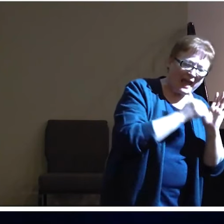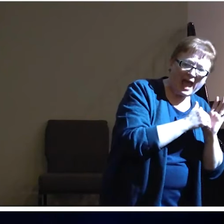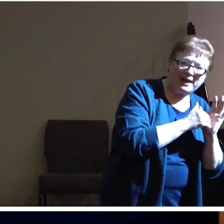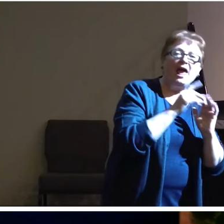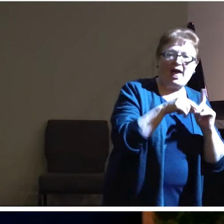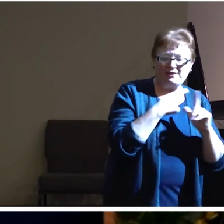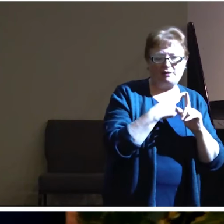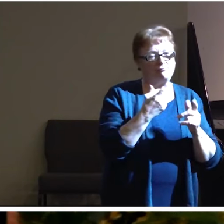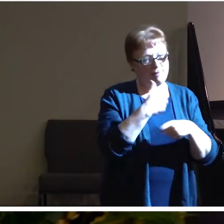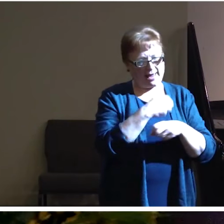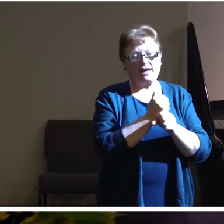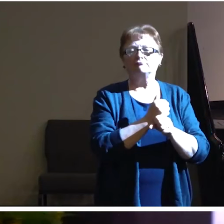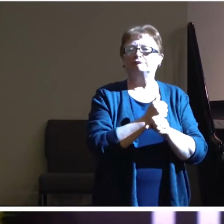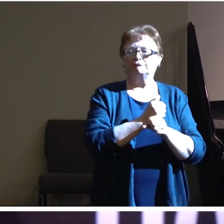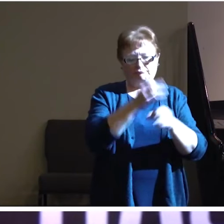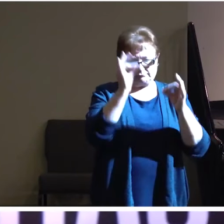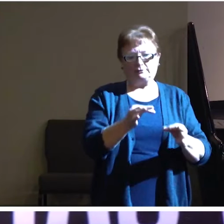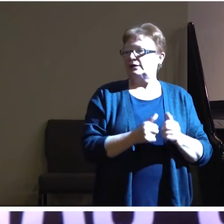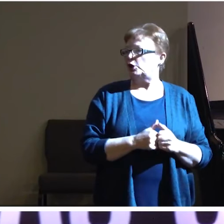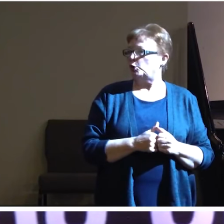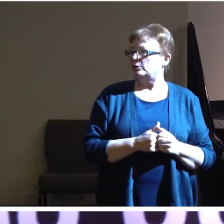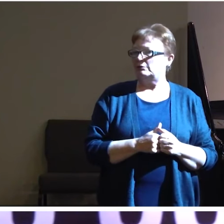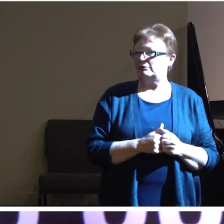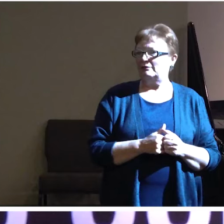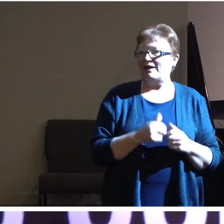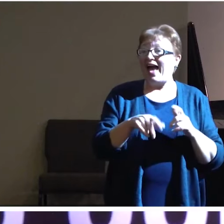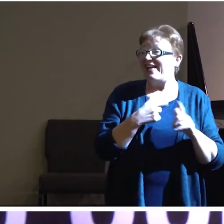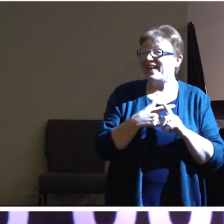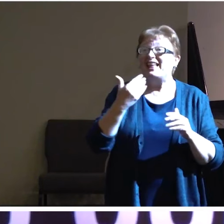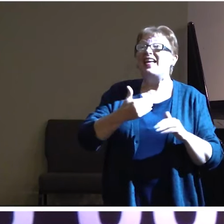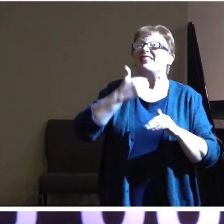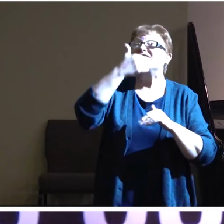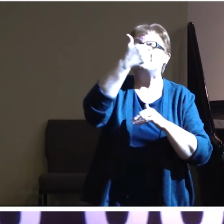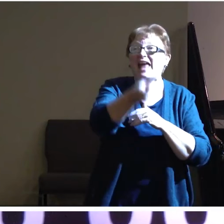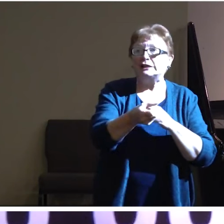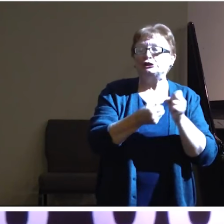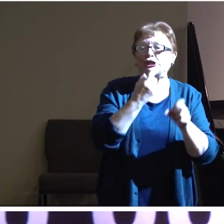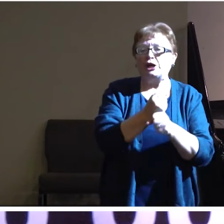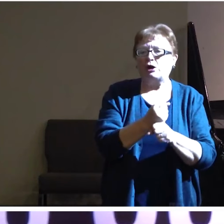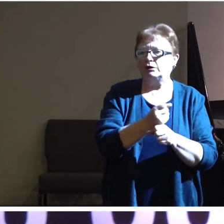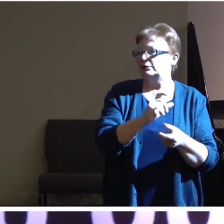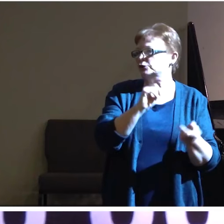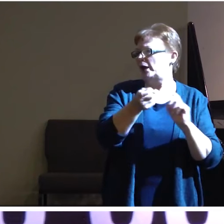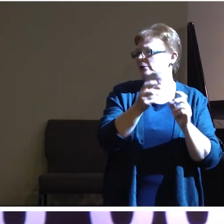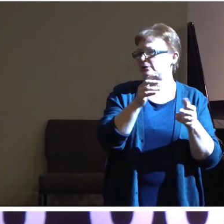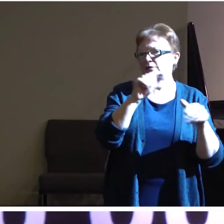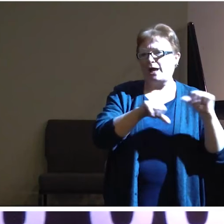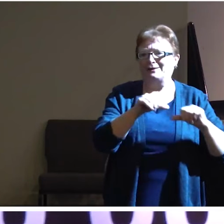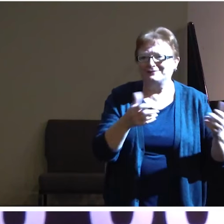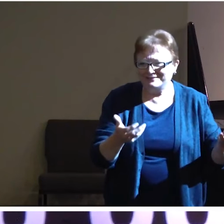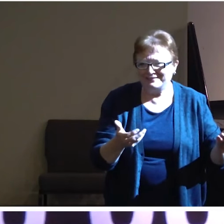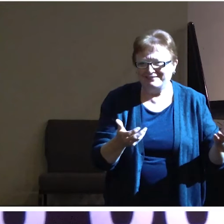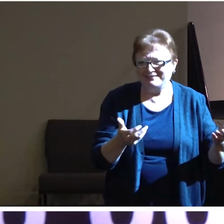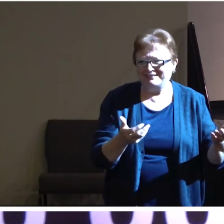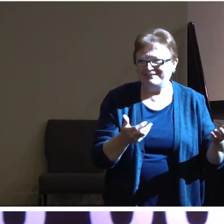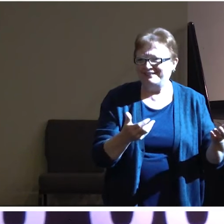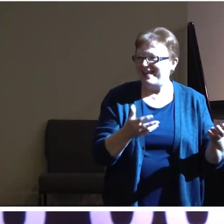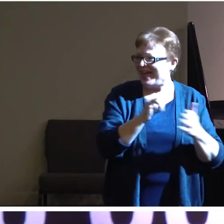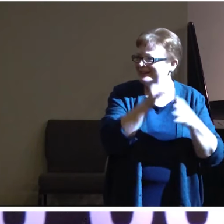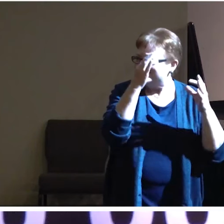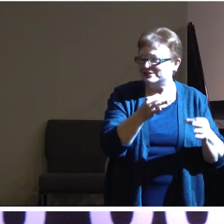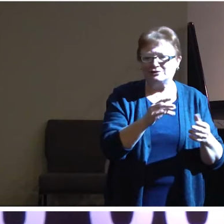and then the next generation comes along and they turn our scientific hypotheses on their head more often than not. We don't talk about that too